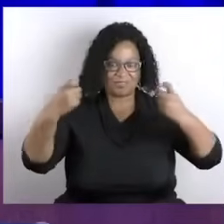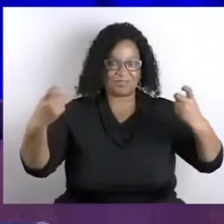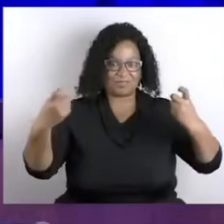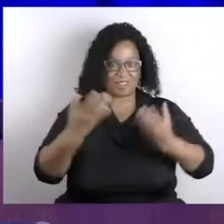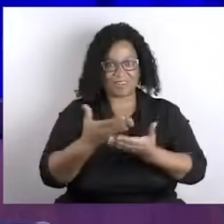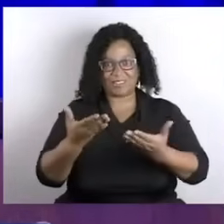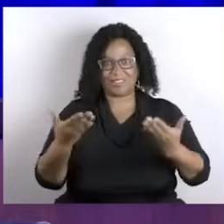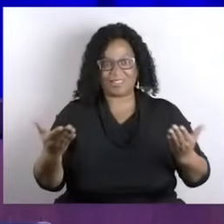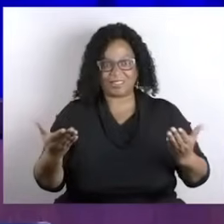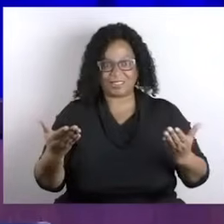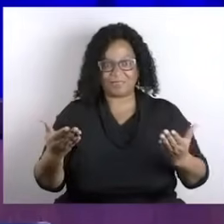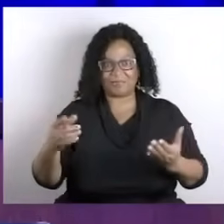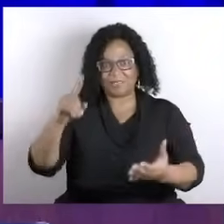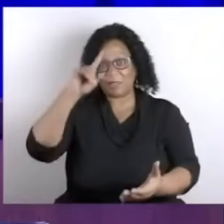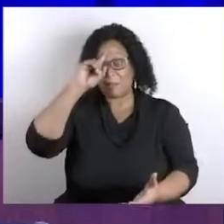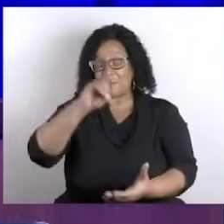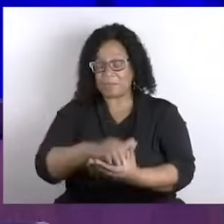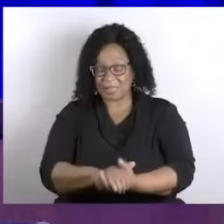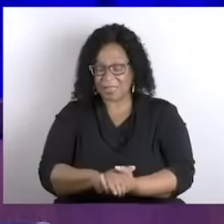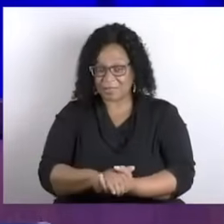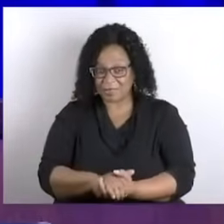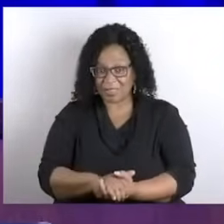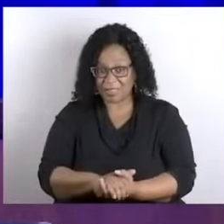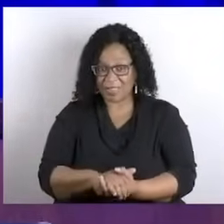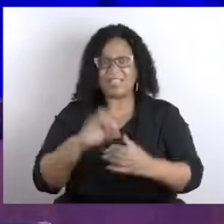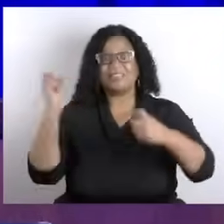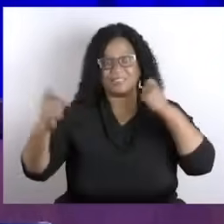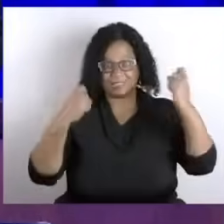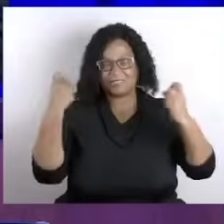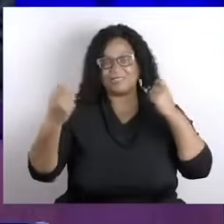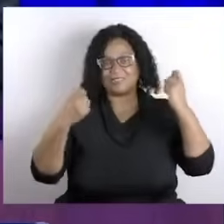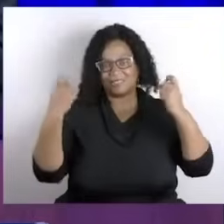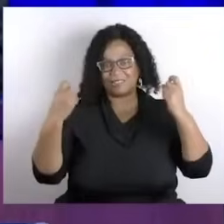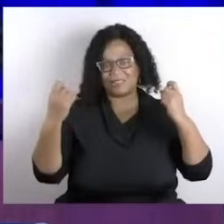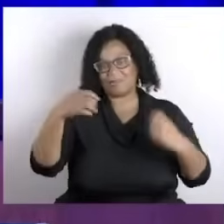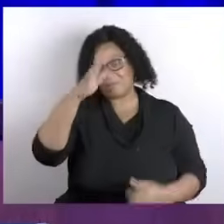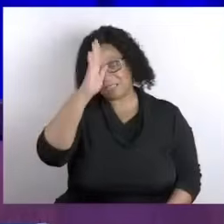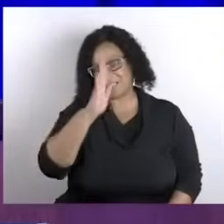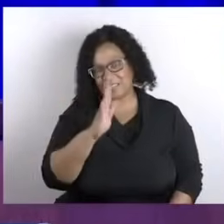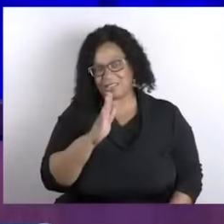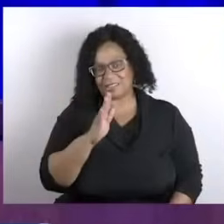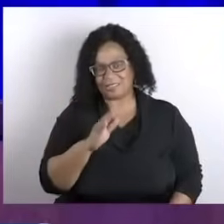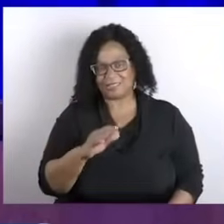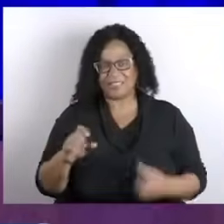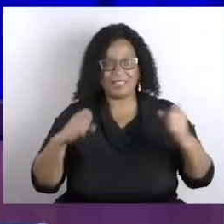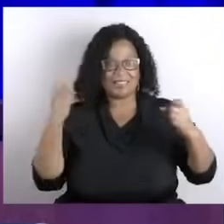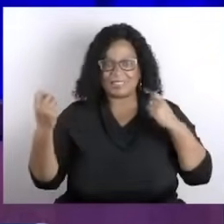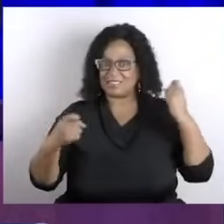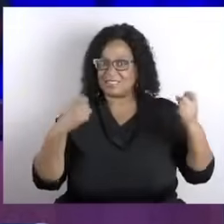in your past. If you believe it, right where you are, celebrate God. Celebrate his promises.